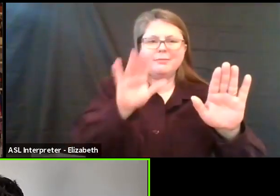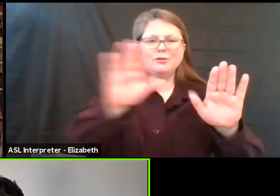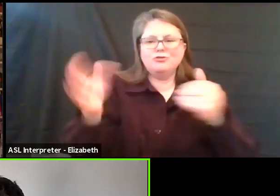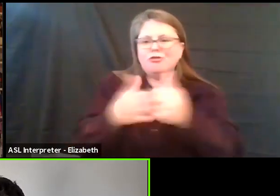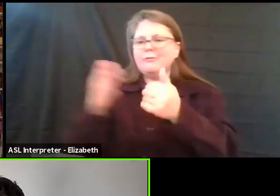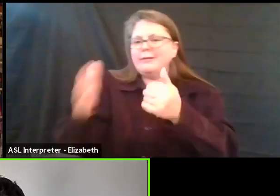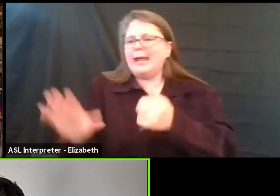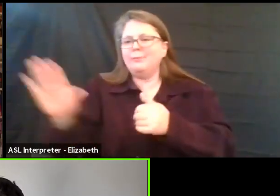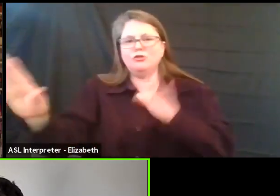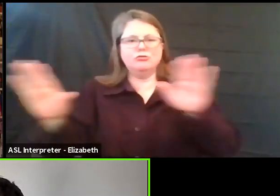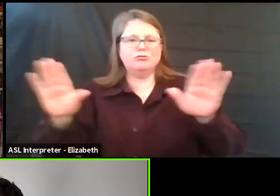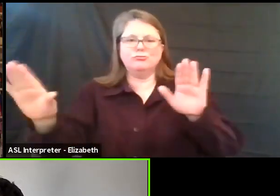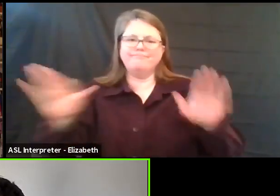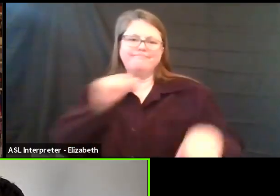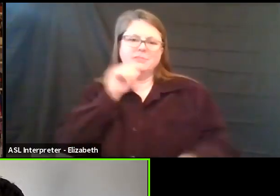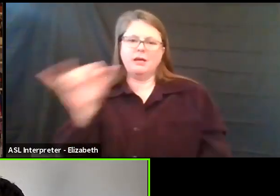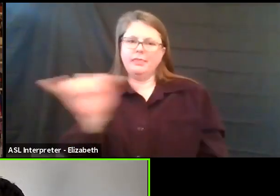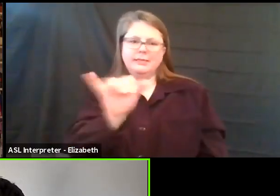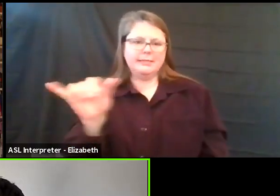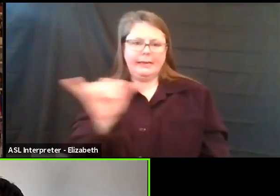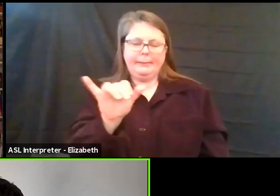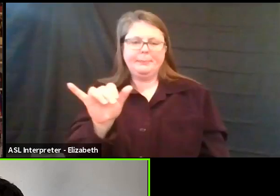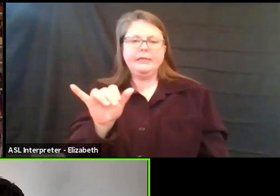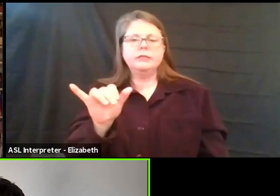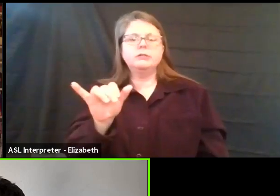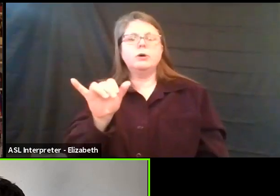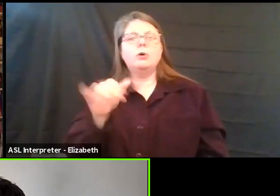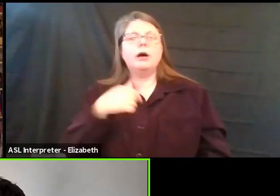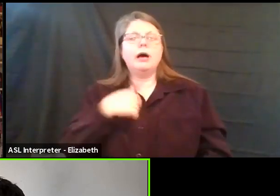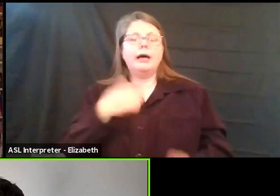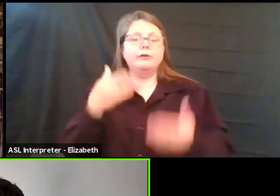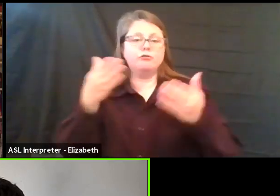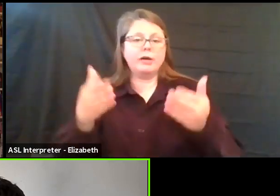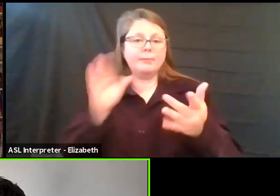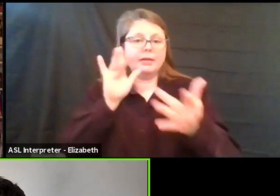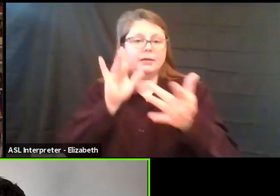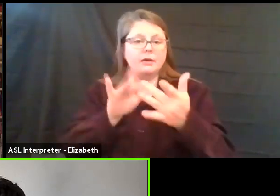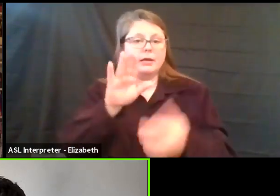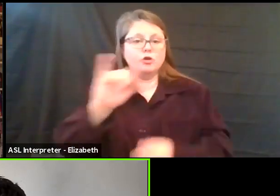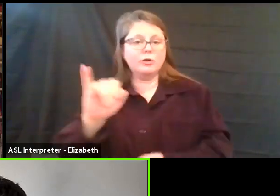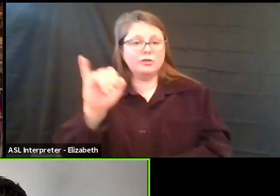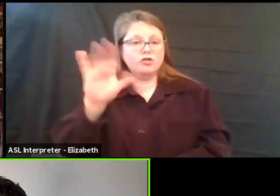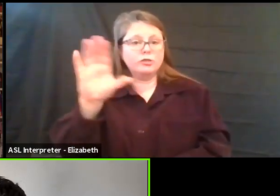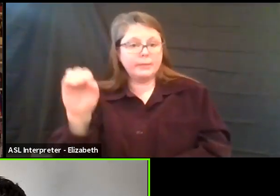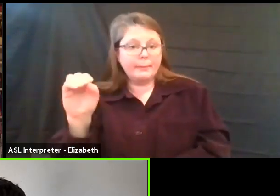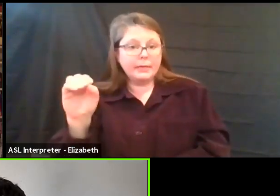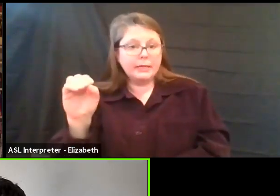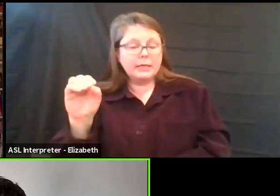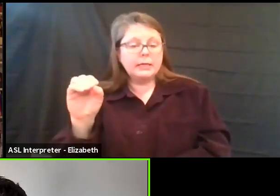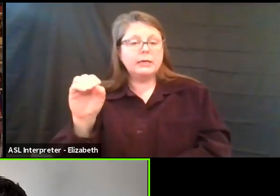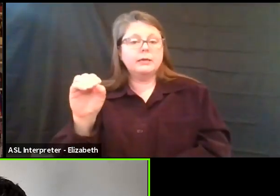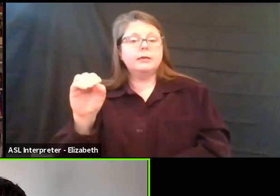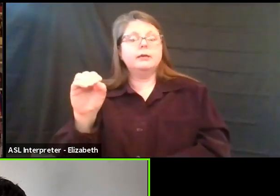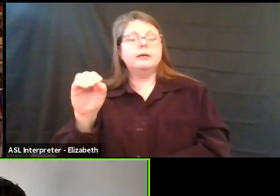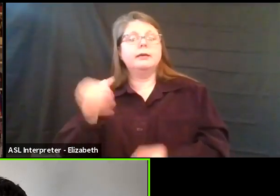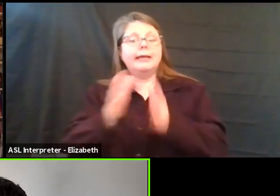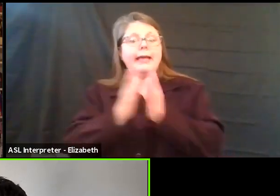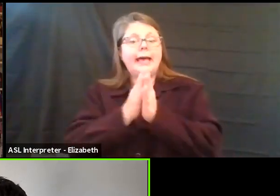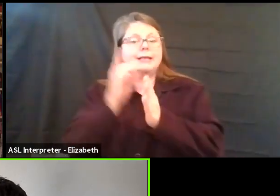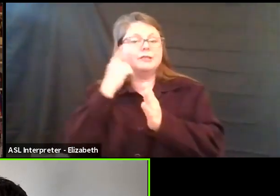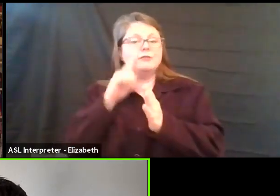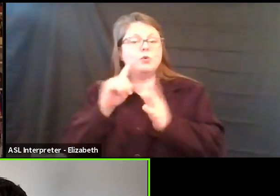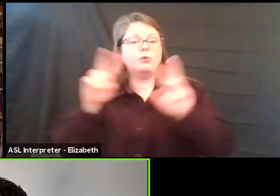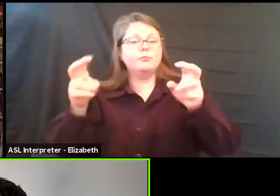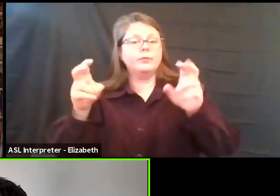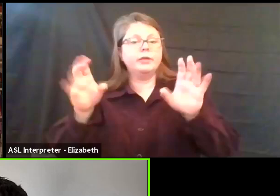people contact their adjuster or their insurance company and ask for a certified true copy of